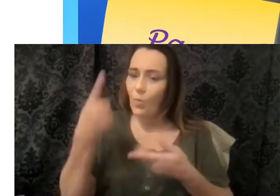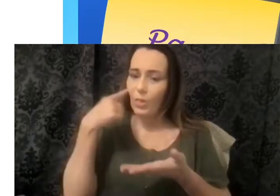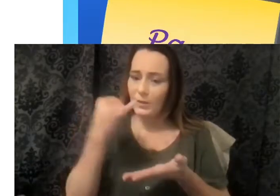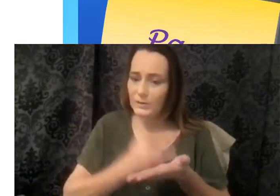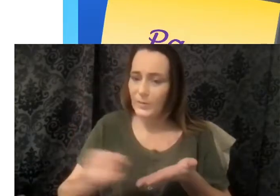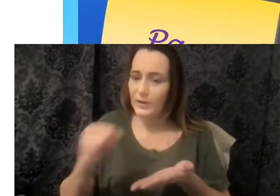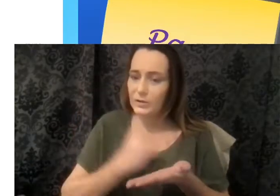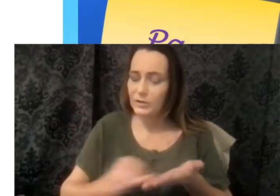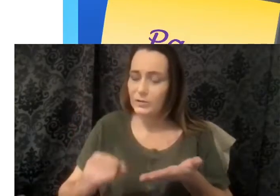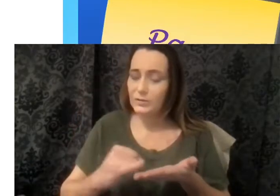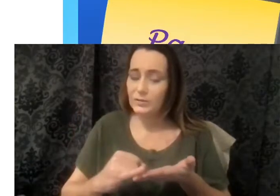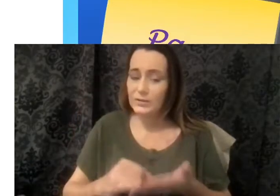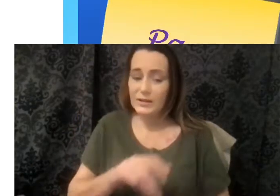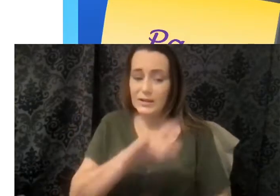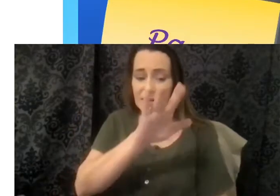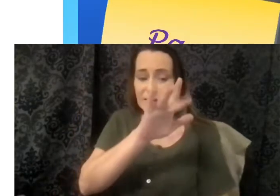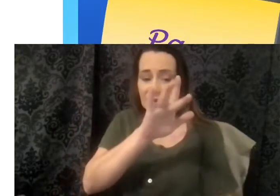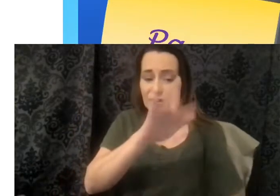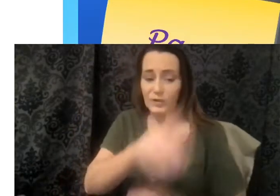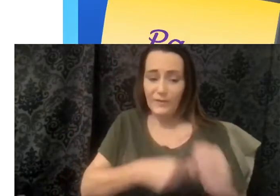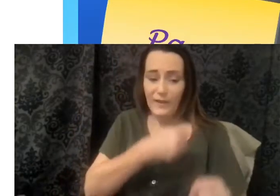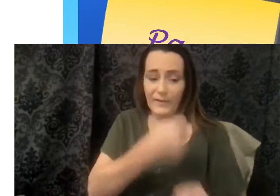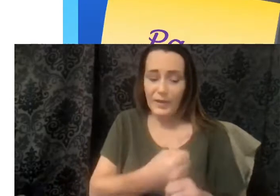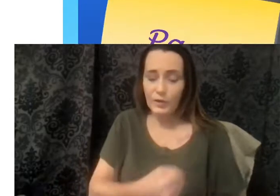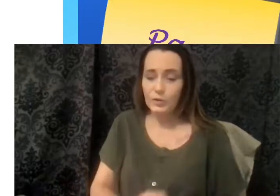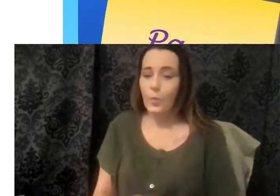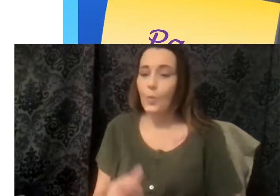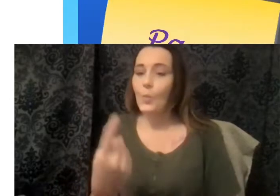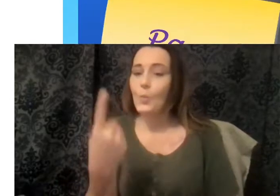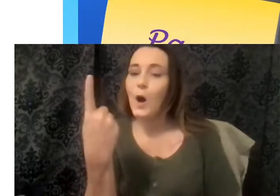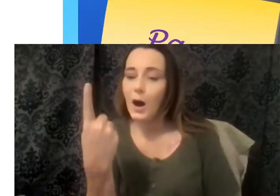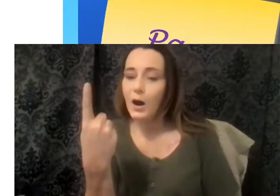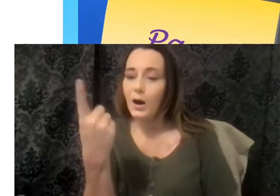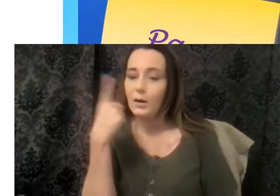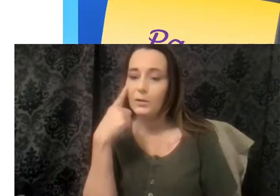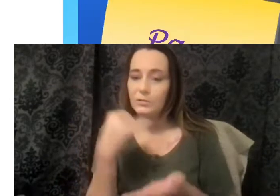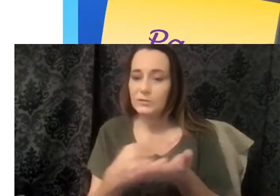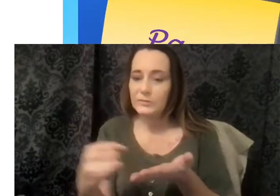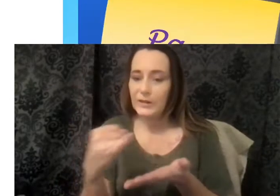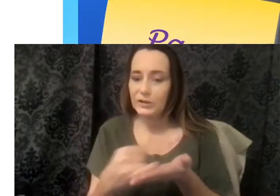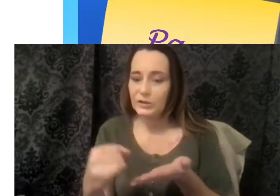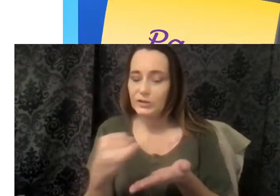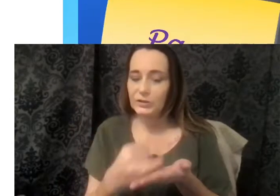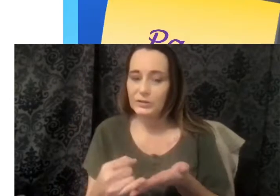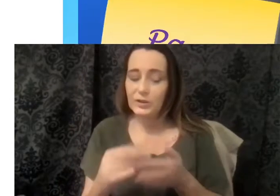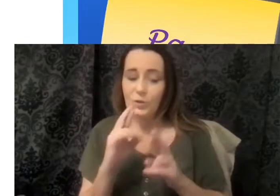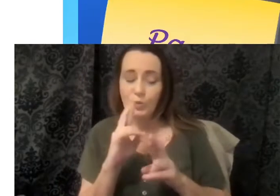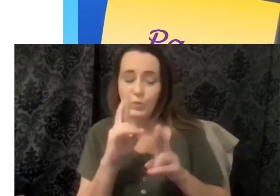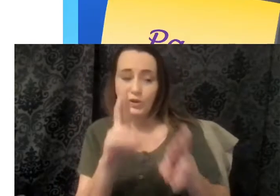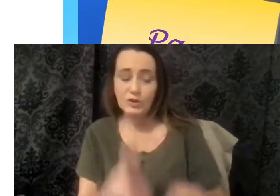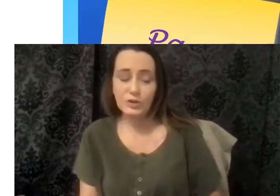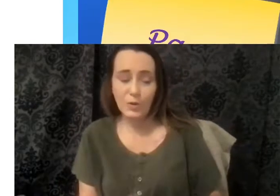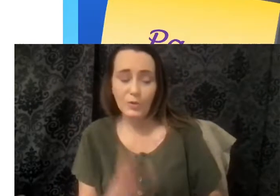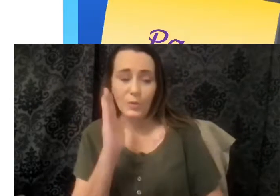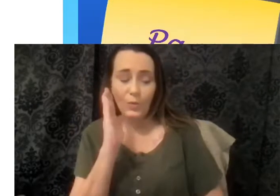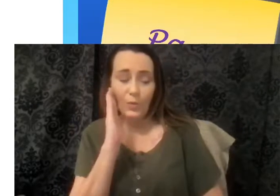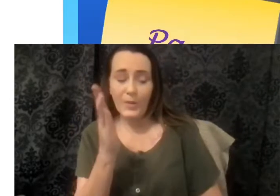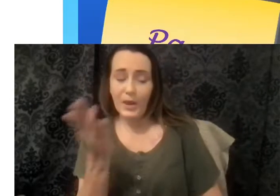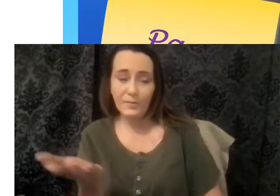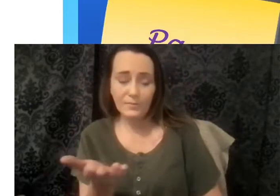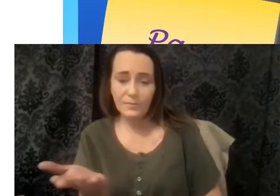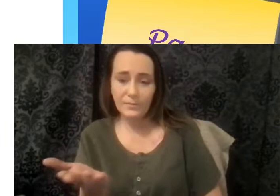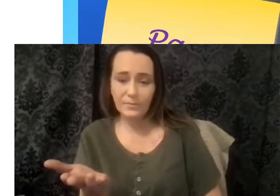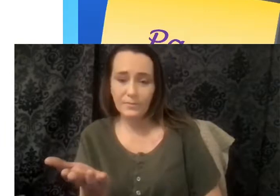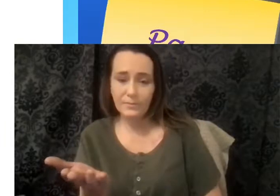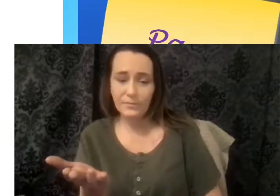the 25 years of the FIP up until that time. Okay, and the only result of that inspection is going to end up being, it's going to